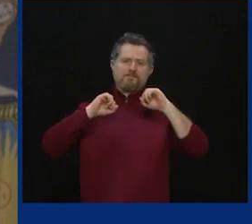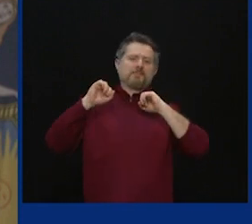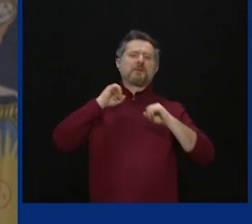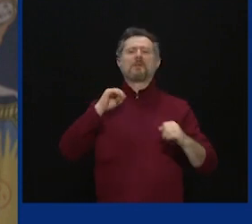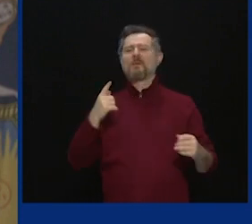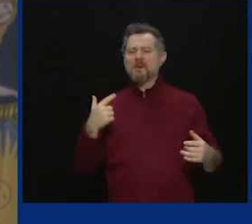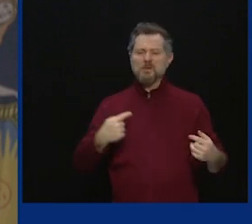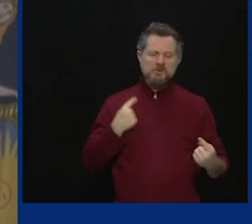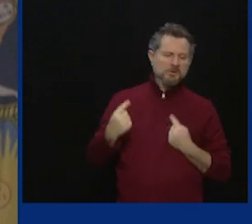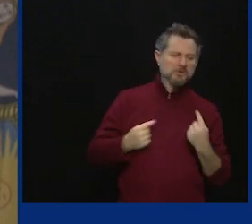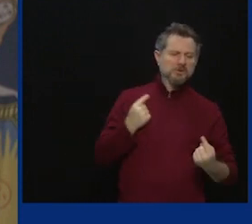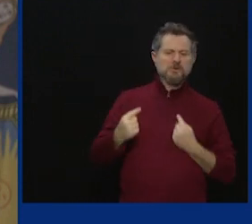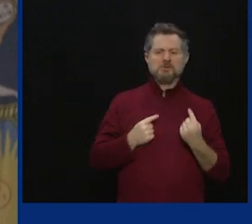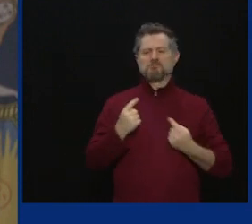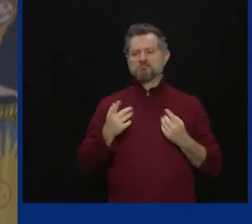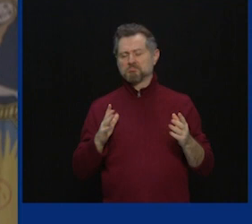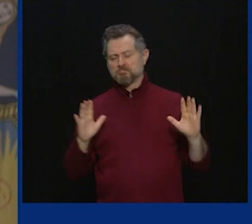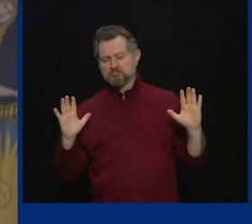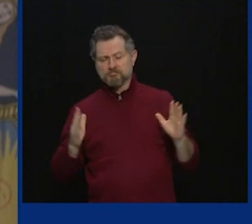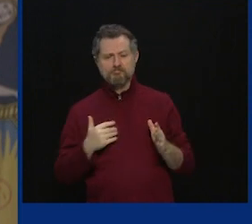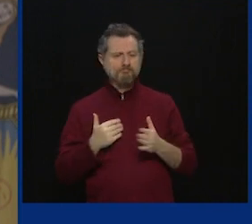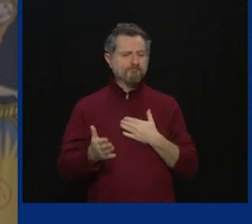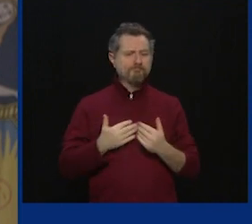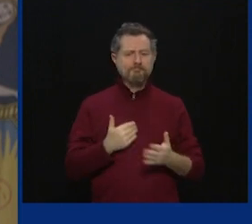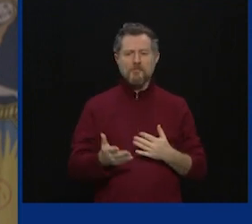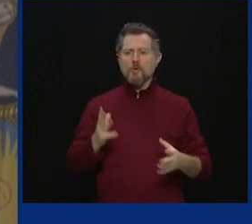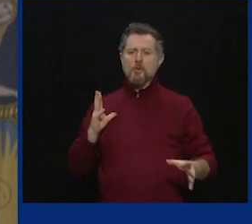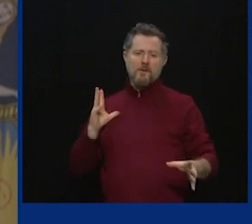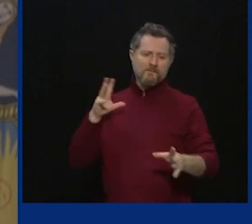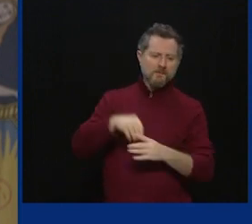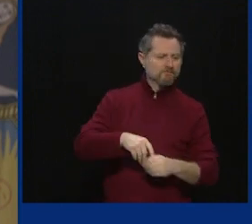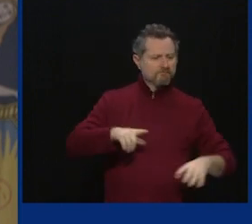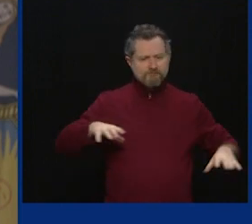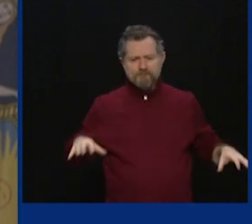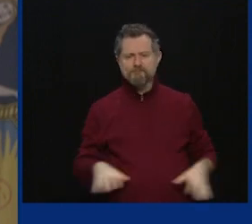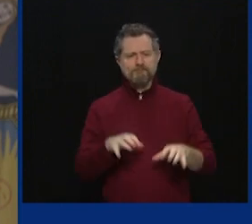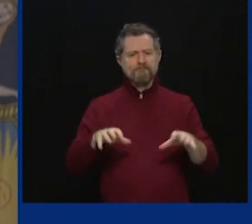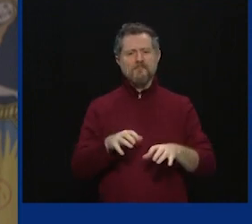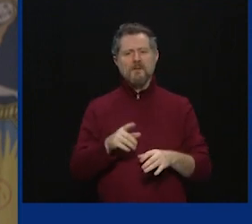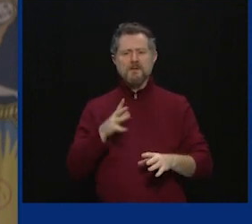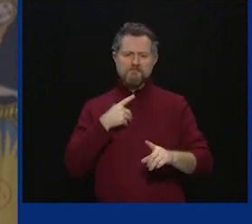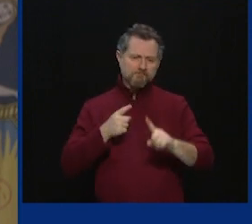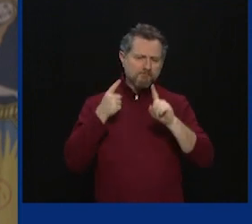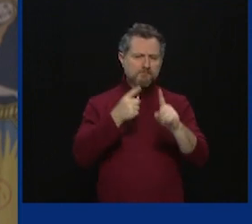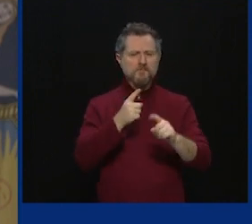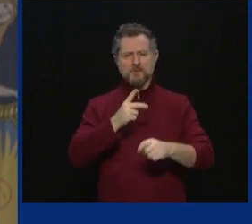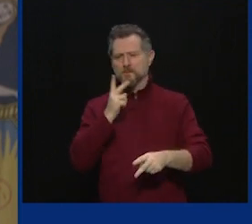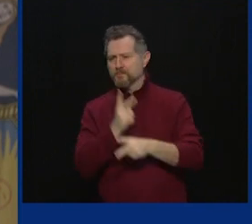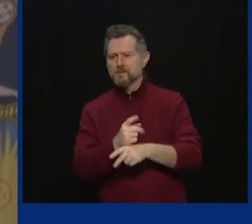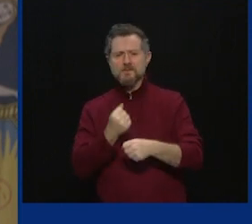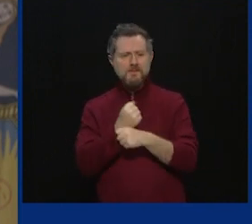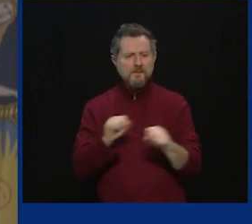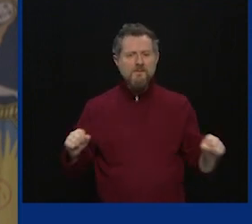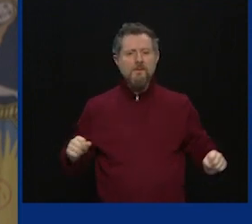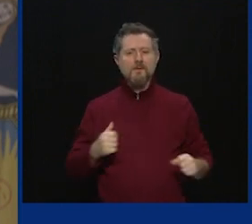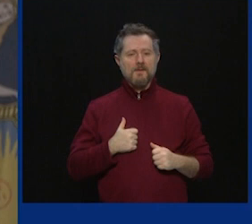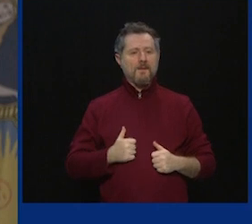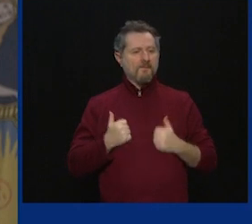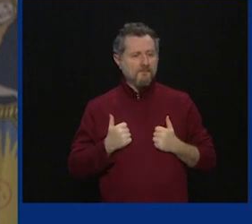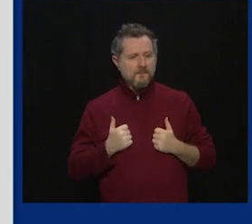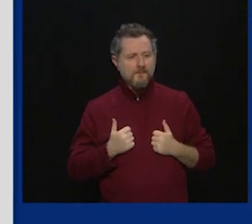right thing. And so I thank all these leaders for what they're doing to keep people safe and to save lives. I also